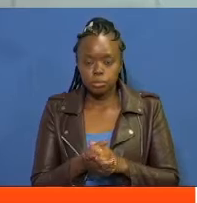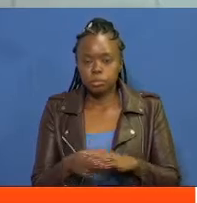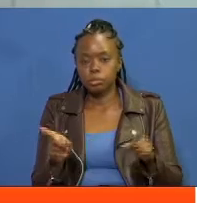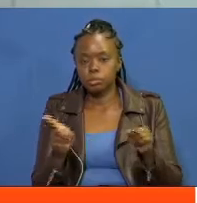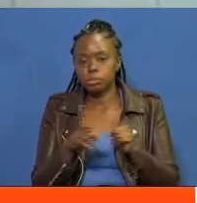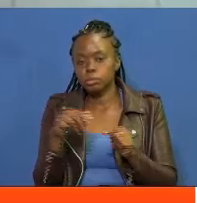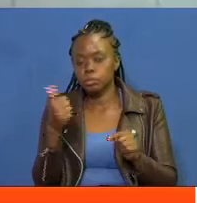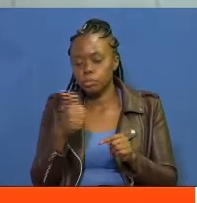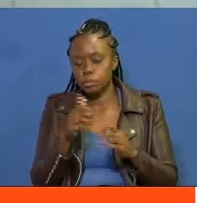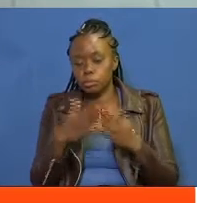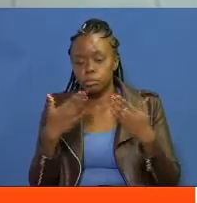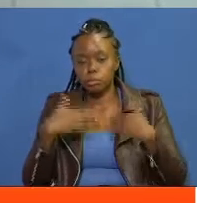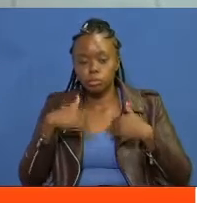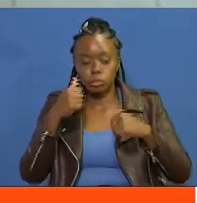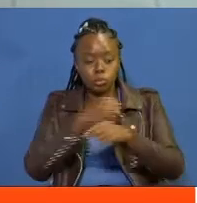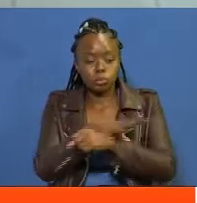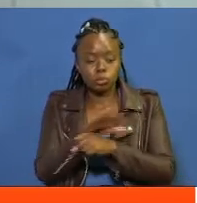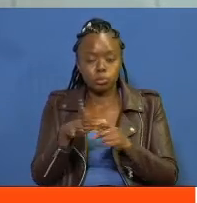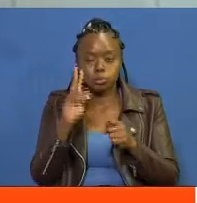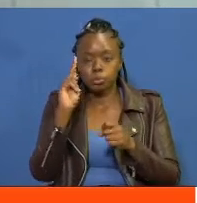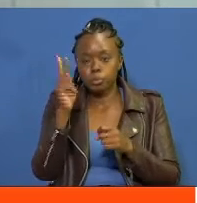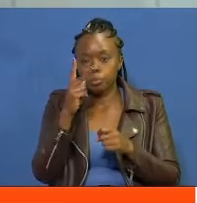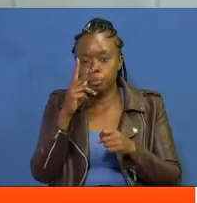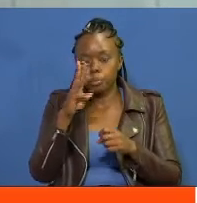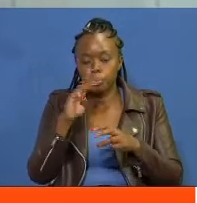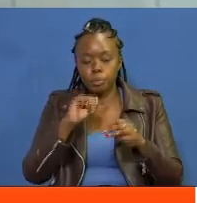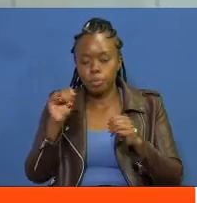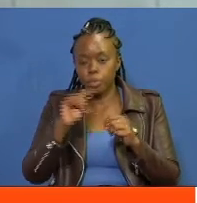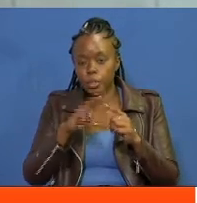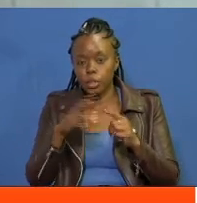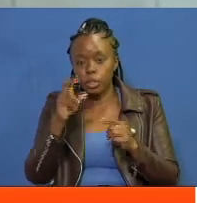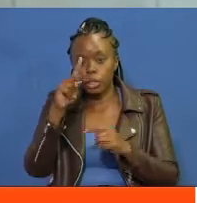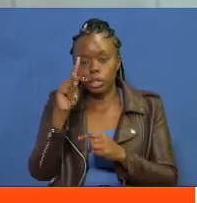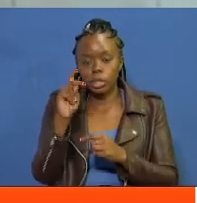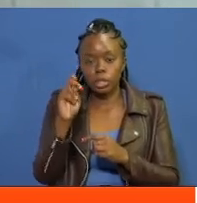on COVID-19, the Kenya Medical Supplies Authority, KEMSA, has confirmed its round the